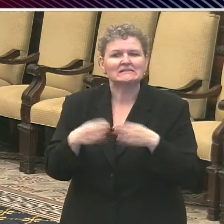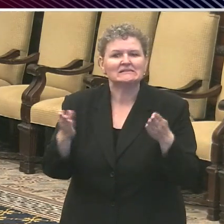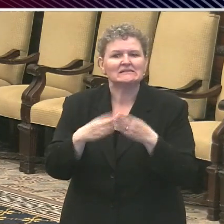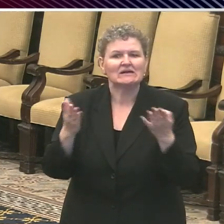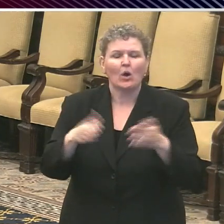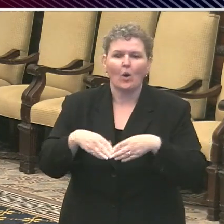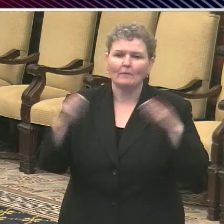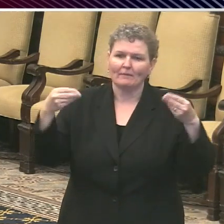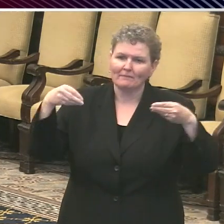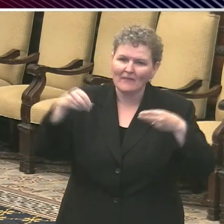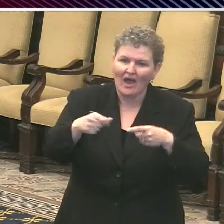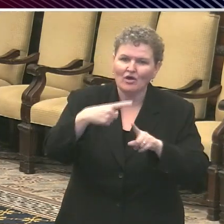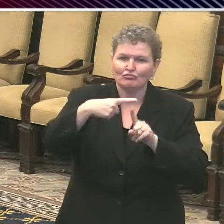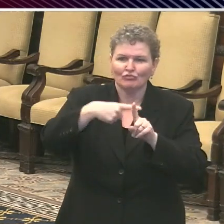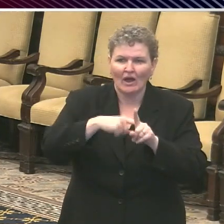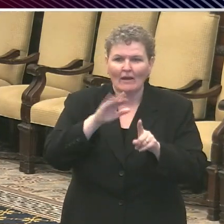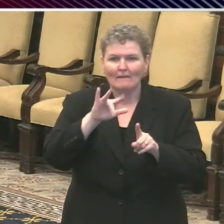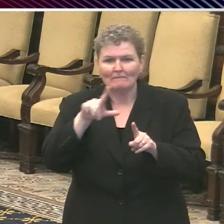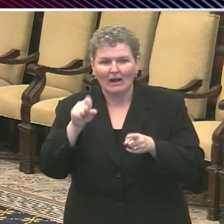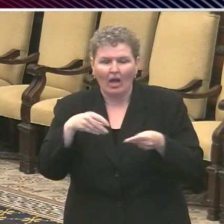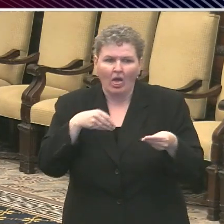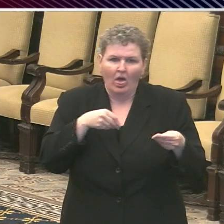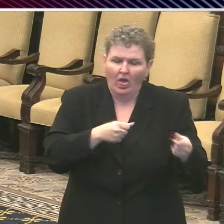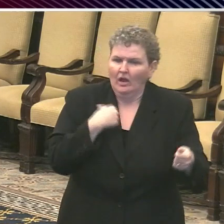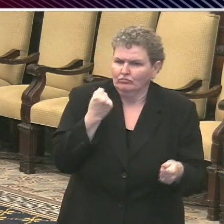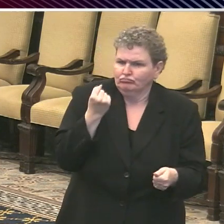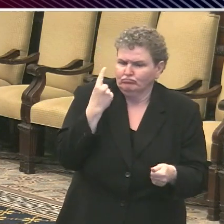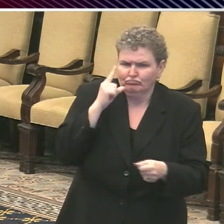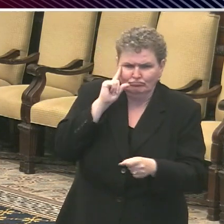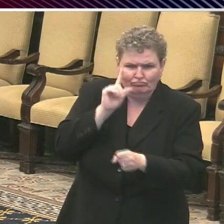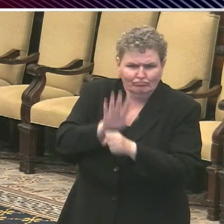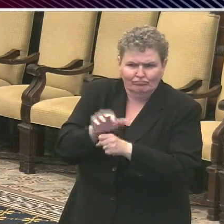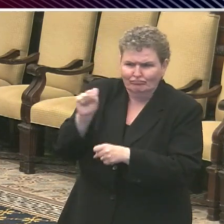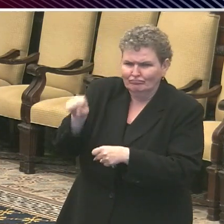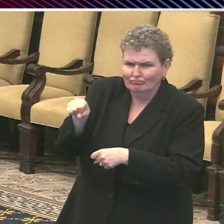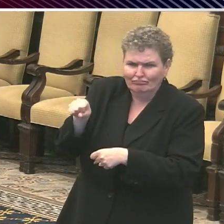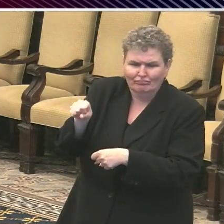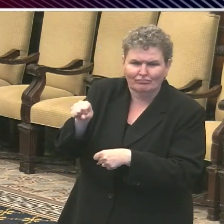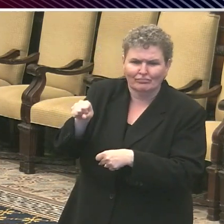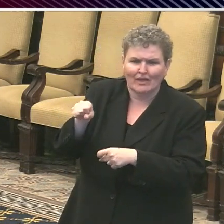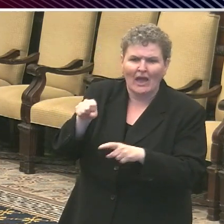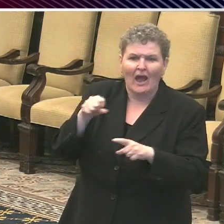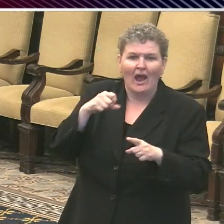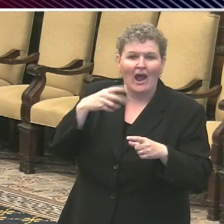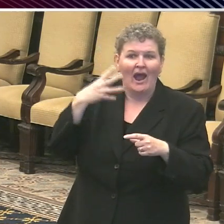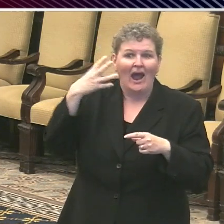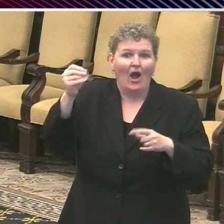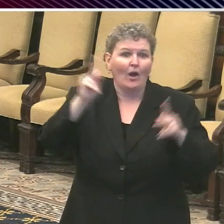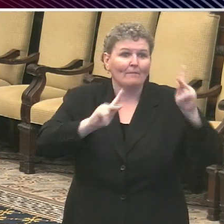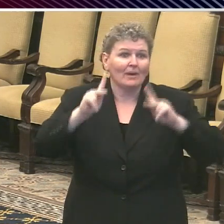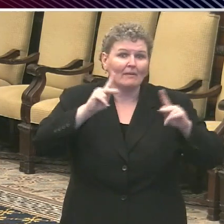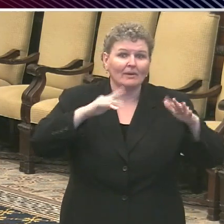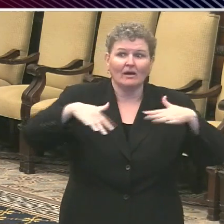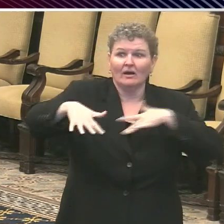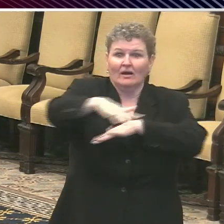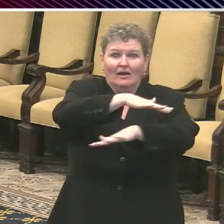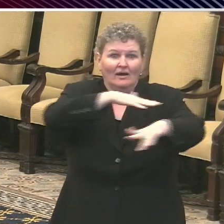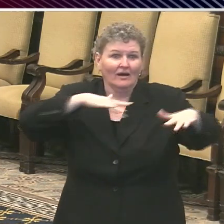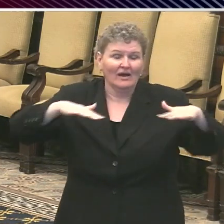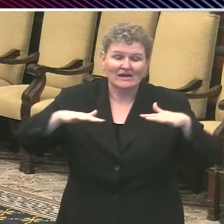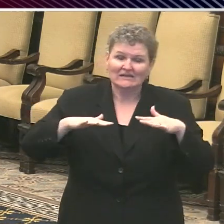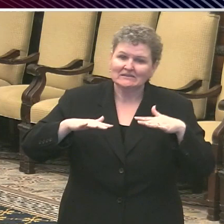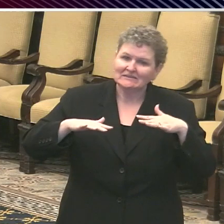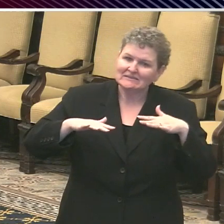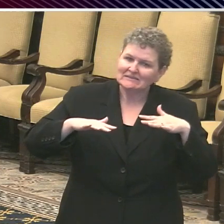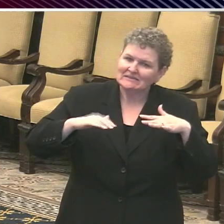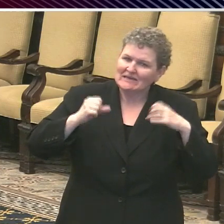bills. Totally understand that. It's just that when you're in the public thoroughfare, when you're in the public space, we have to make sure that we cover all our bases